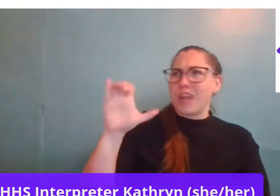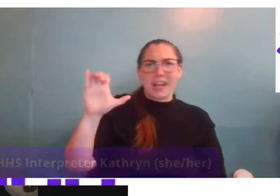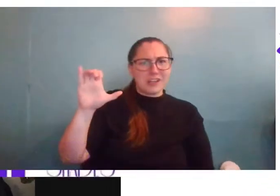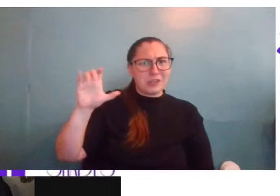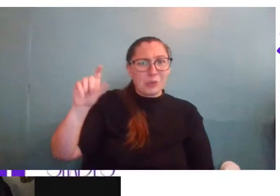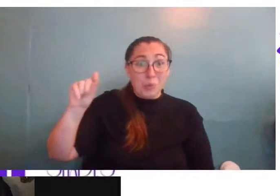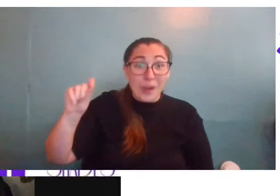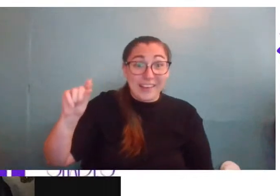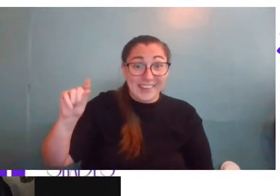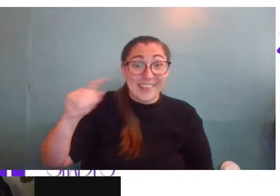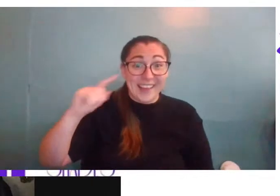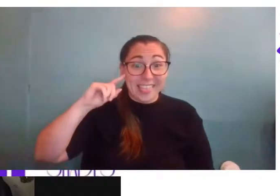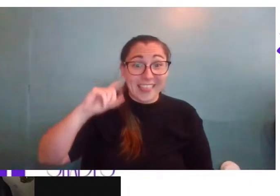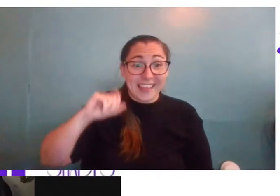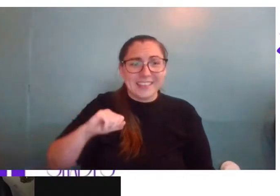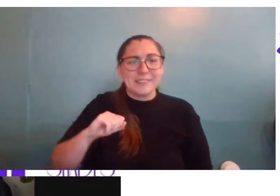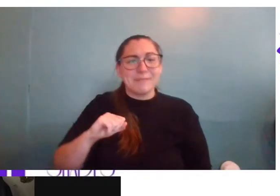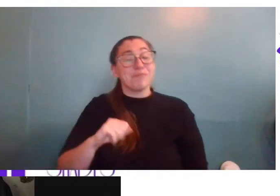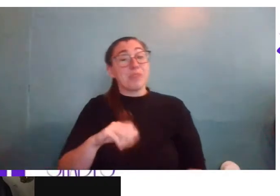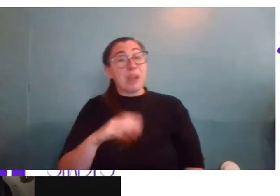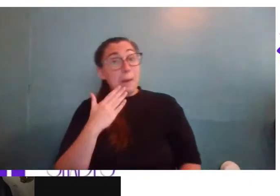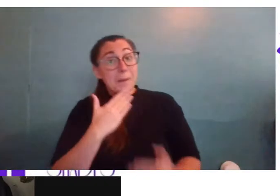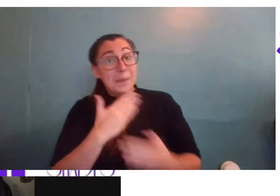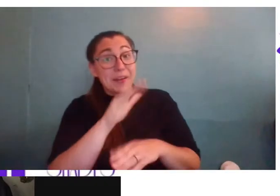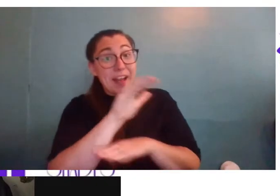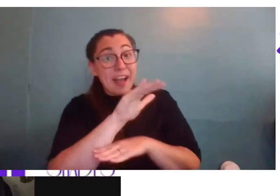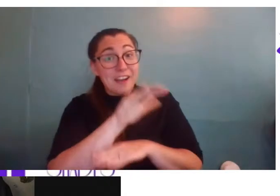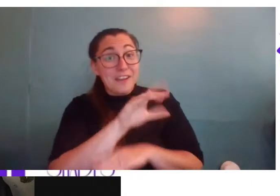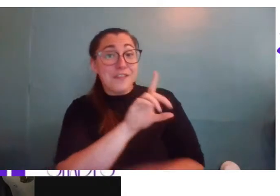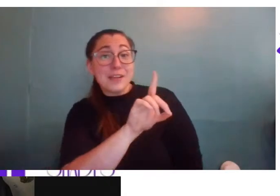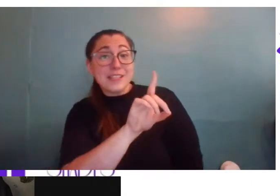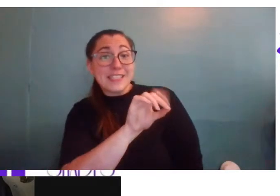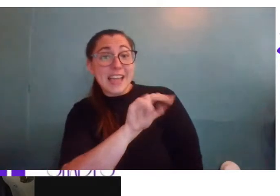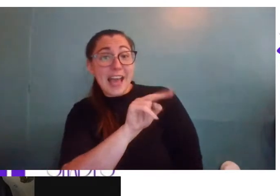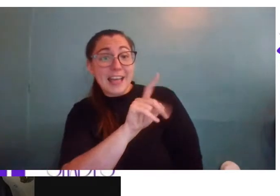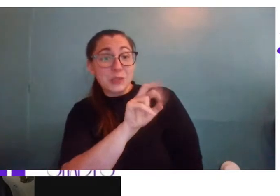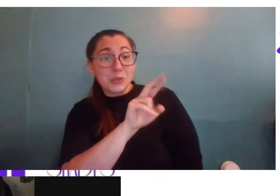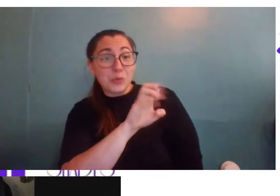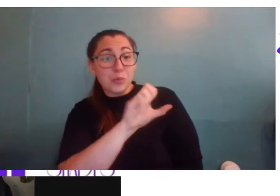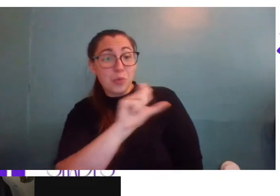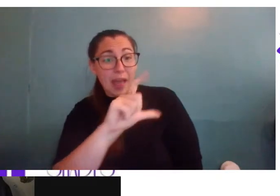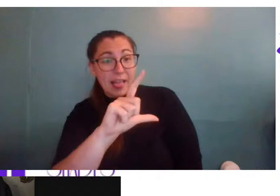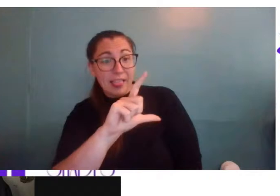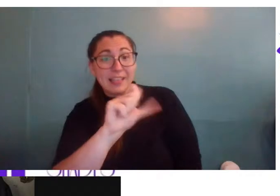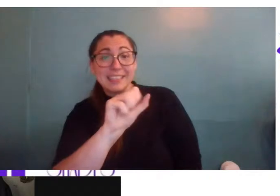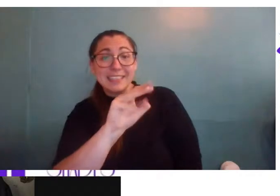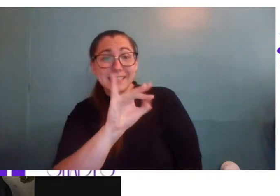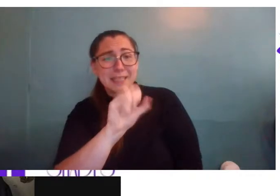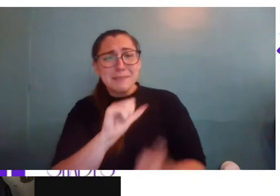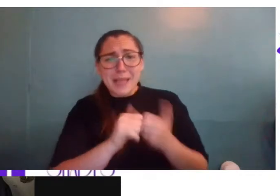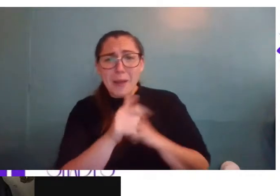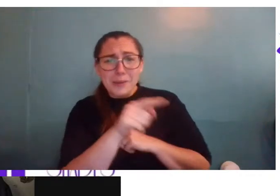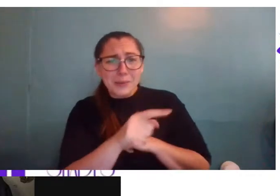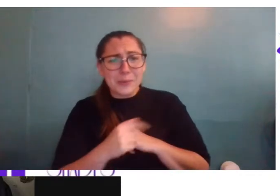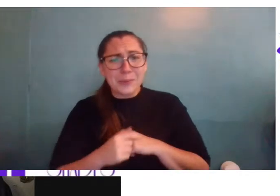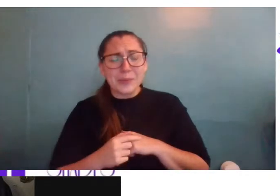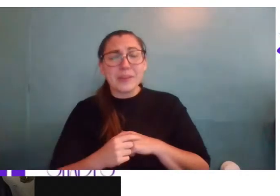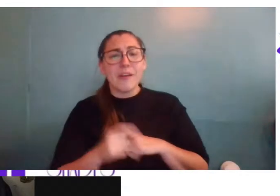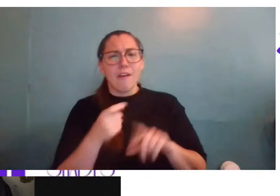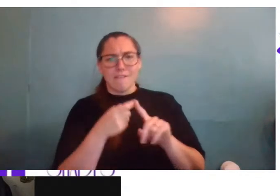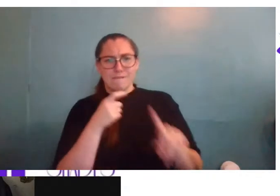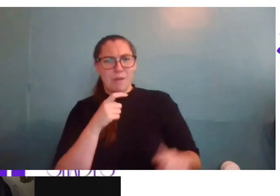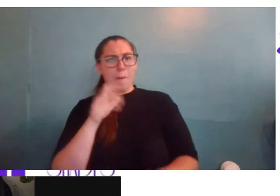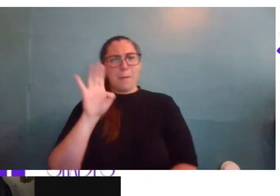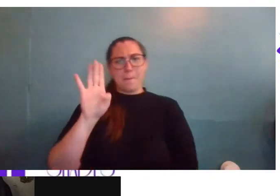120. Here we go. Good afternoon, Mr. Dontrell Sims. How are you? All the way from Benton